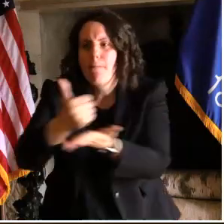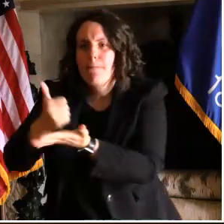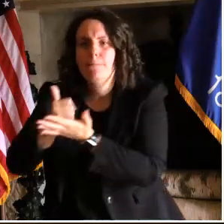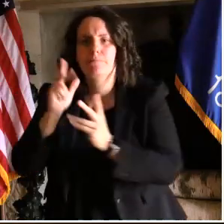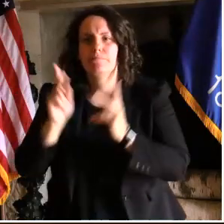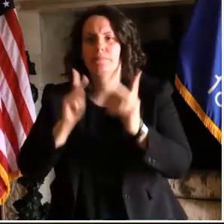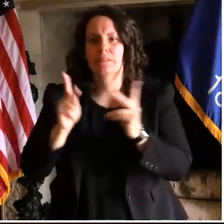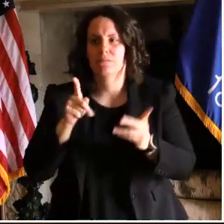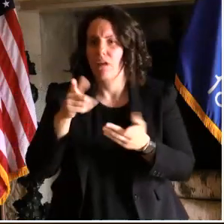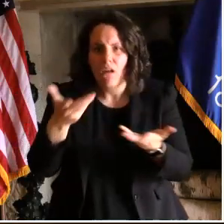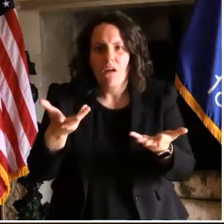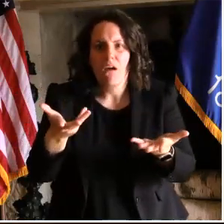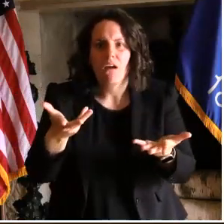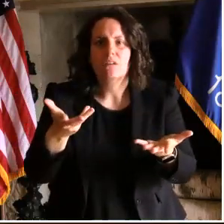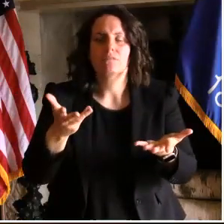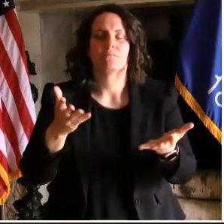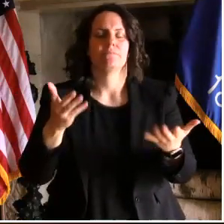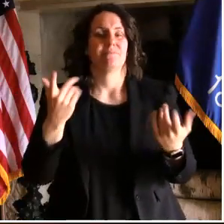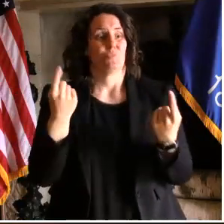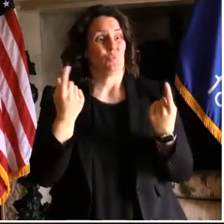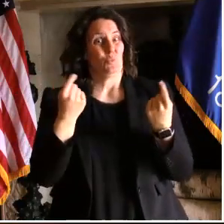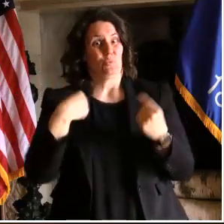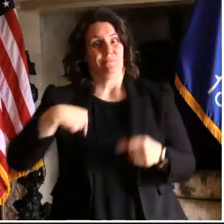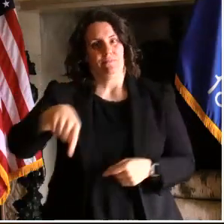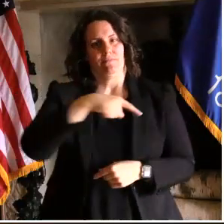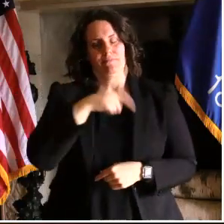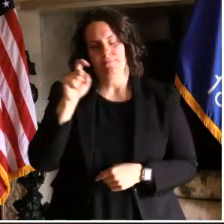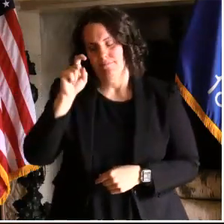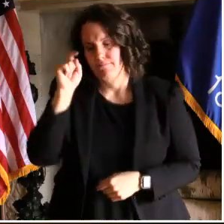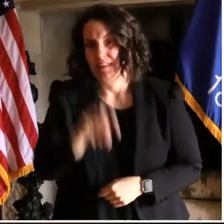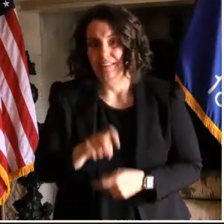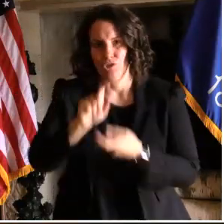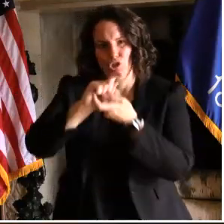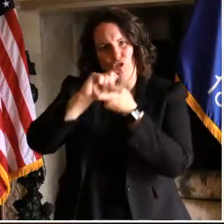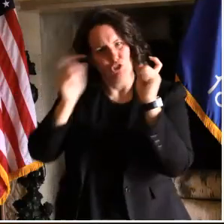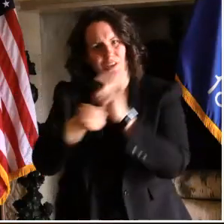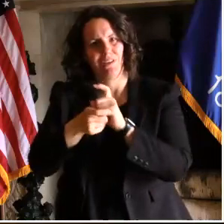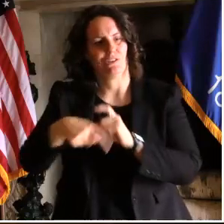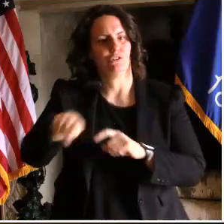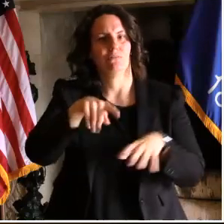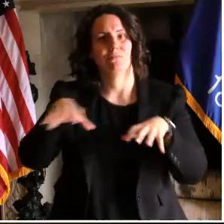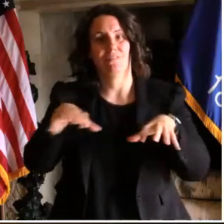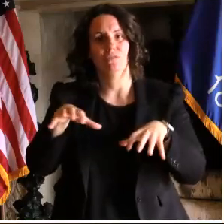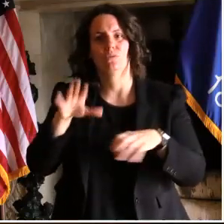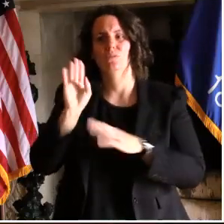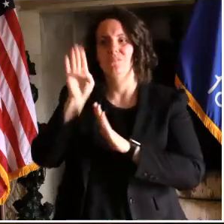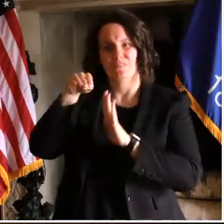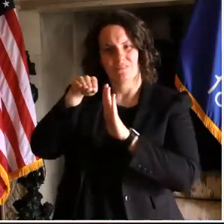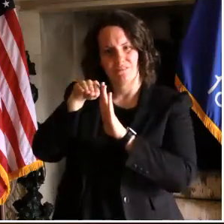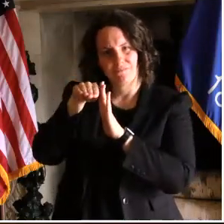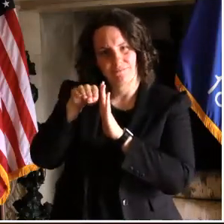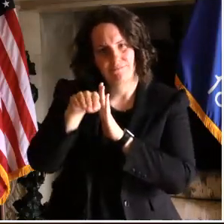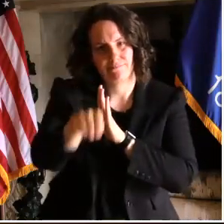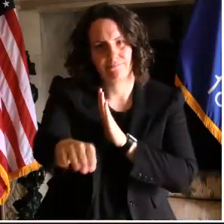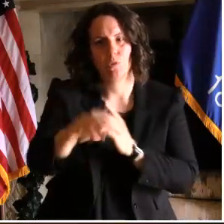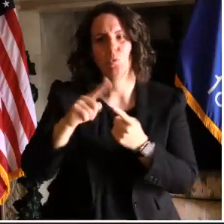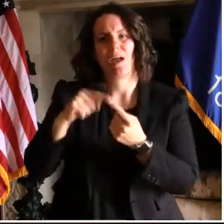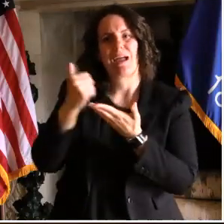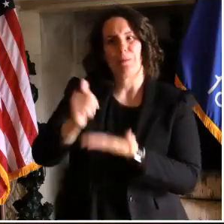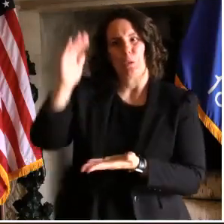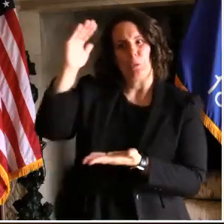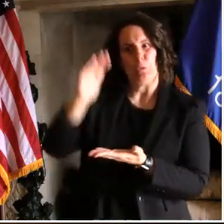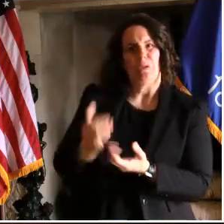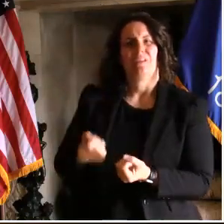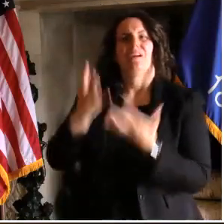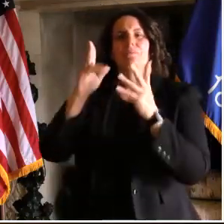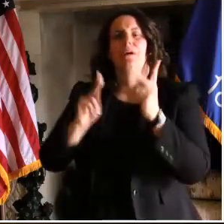must minimize the number of Wisconsinites who have COVID-19 at the same time. And the way we do that is